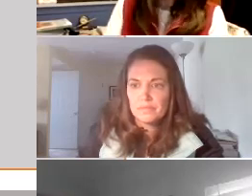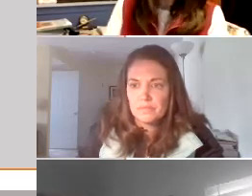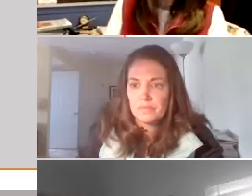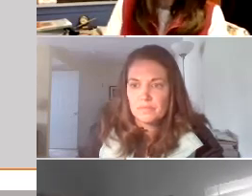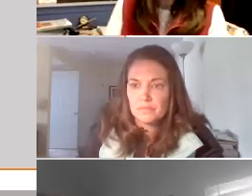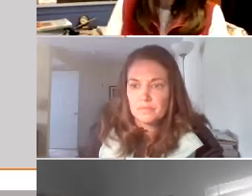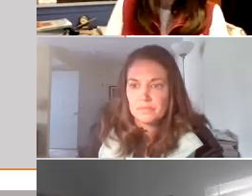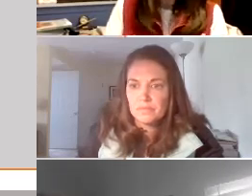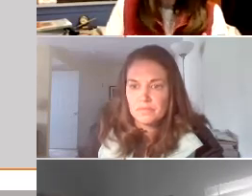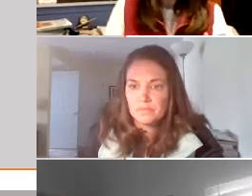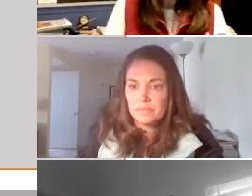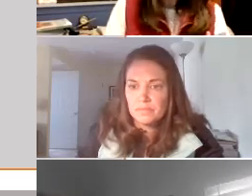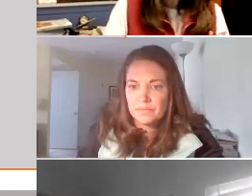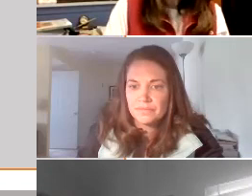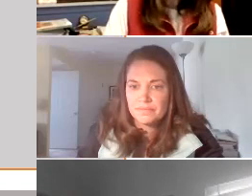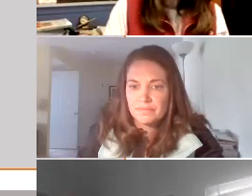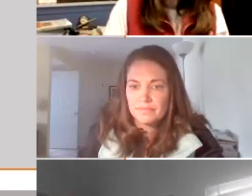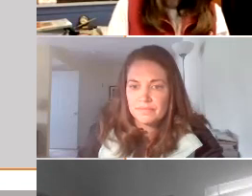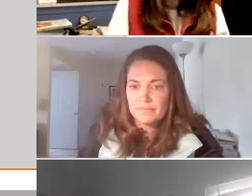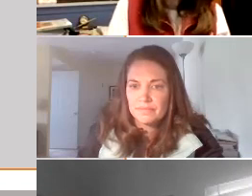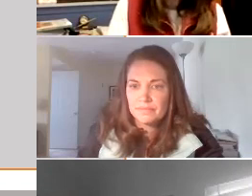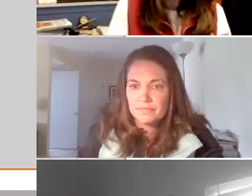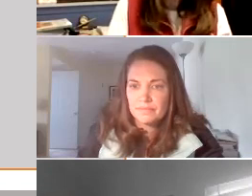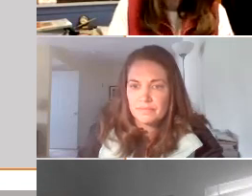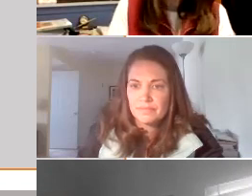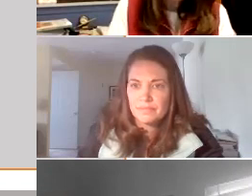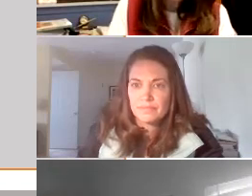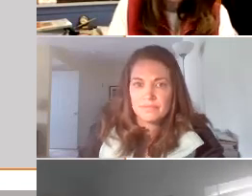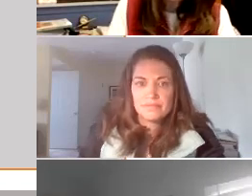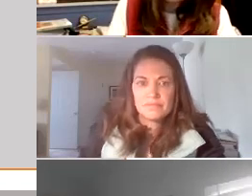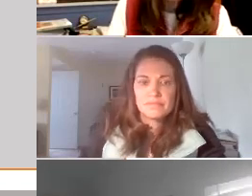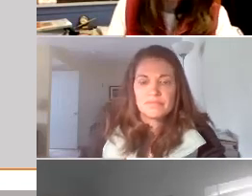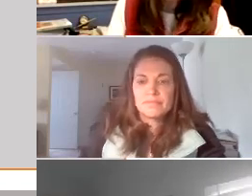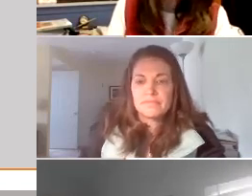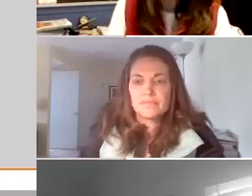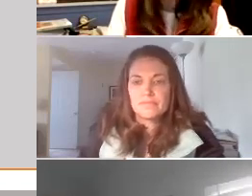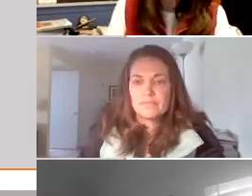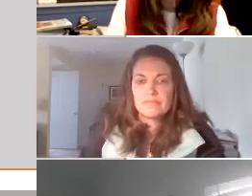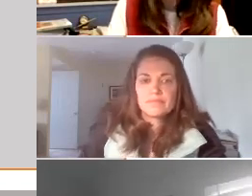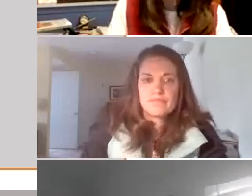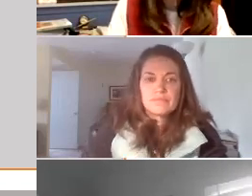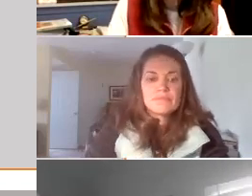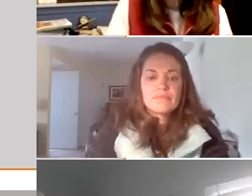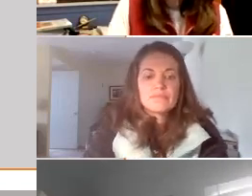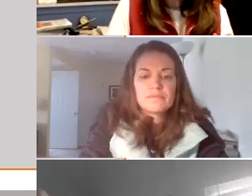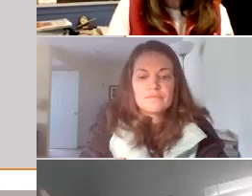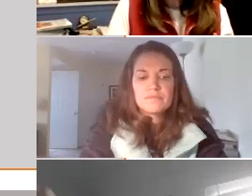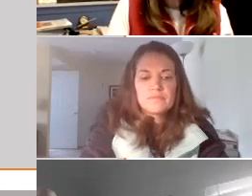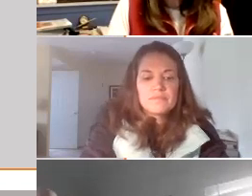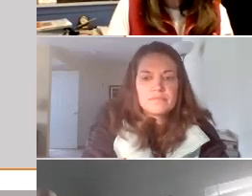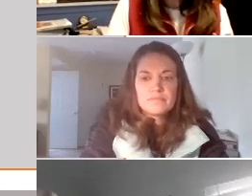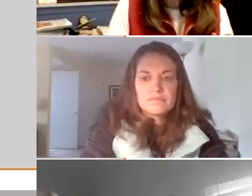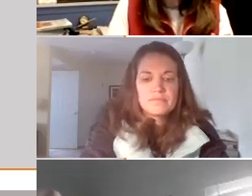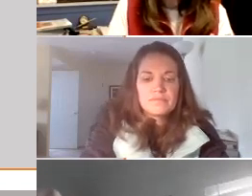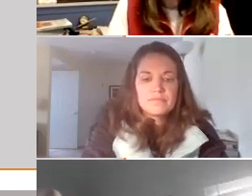probably if this is a kid with CVI, he's really looking at the sunlight that's coming in between those sunflowers. And then my